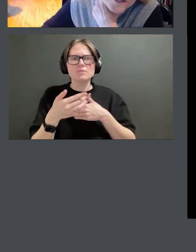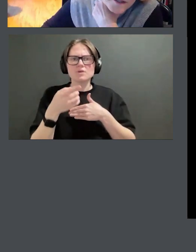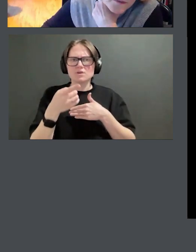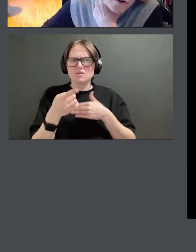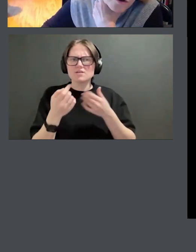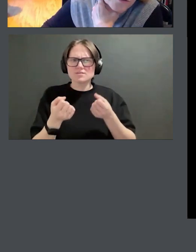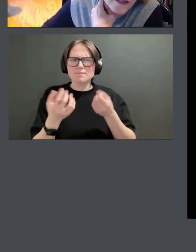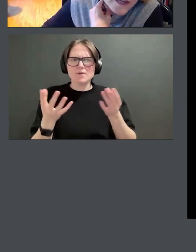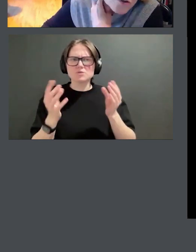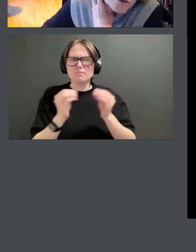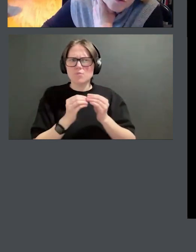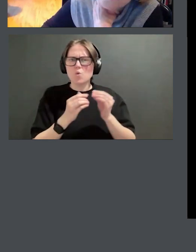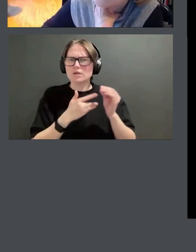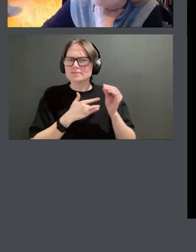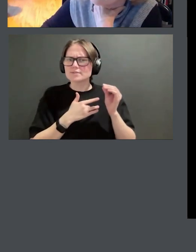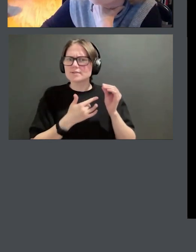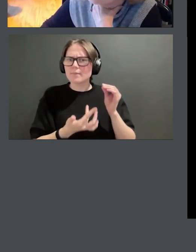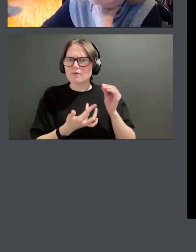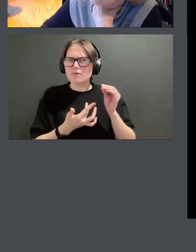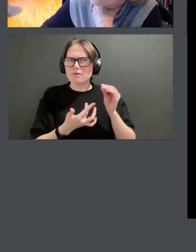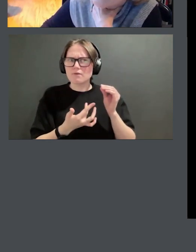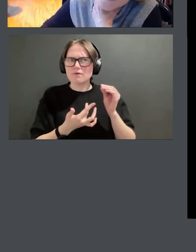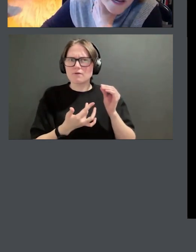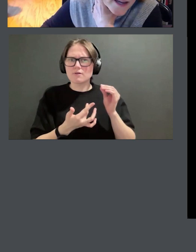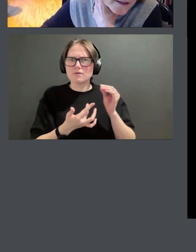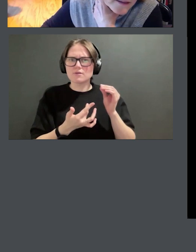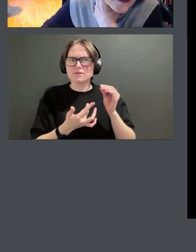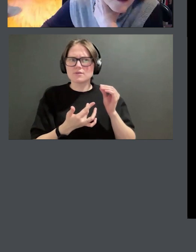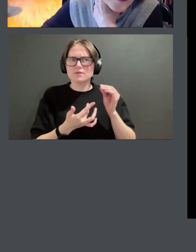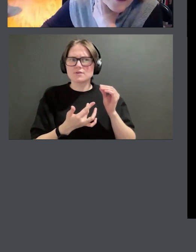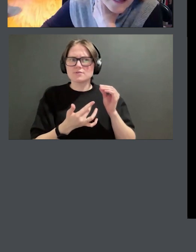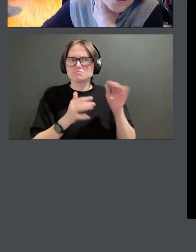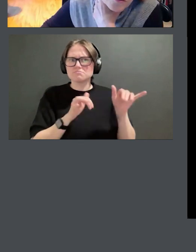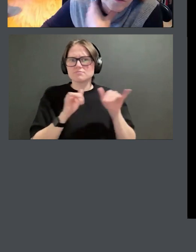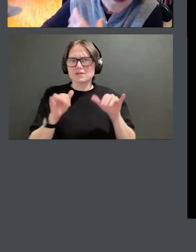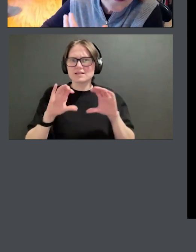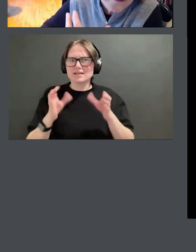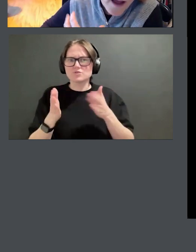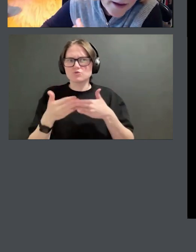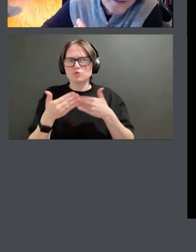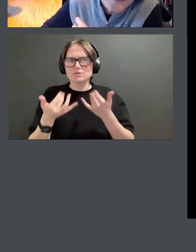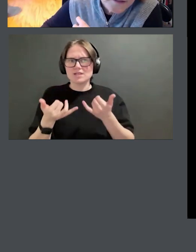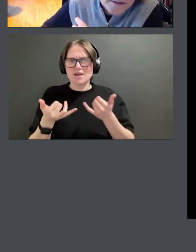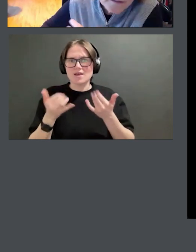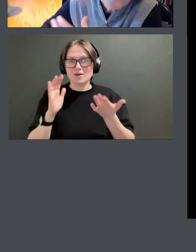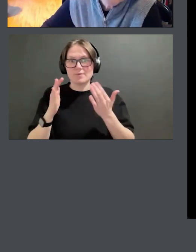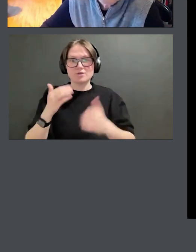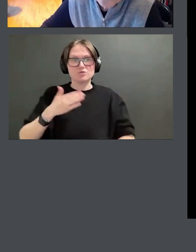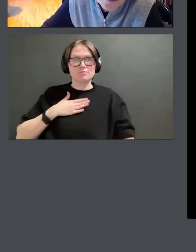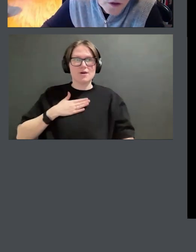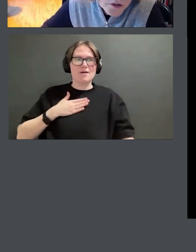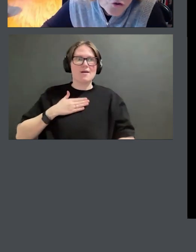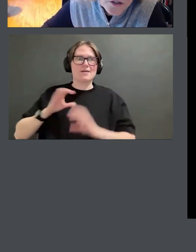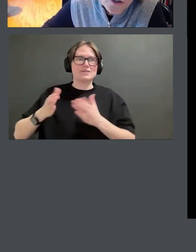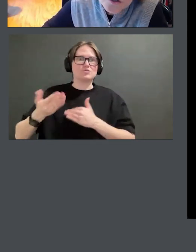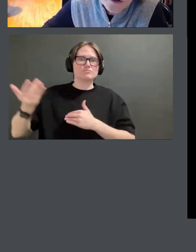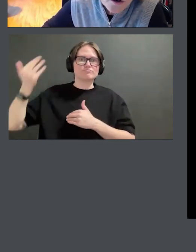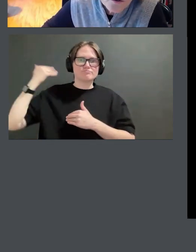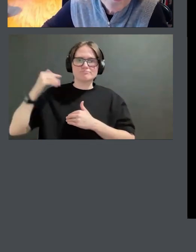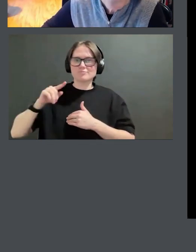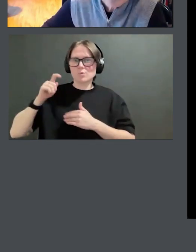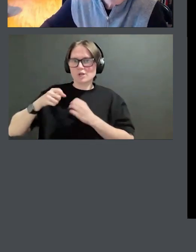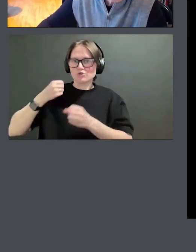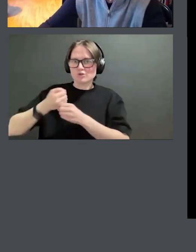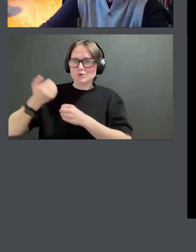more typical of classrooms today than the kind of classroom that I attended, 100 years